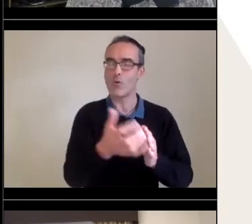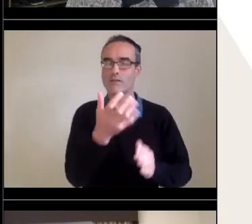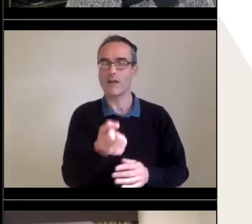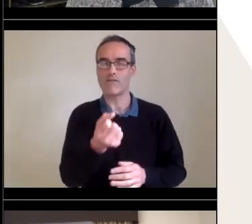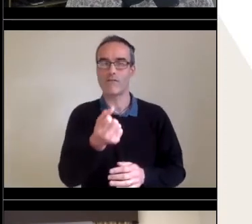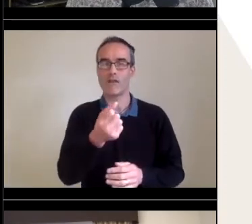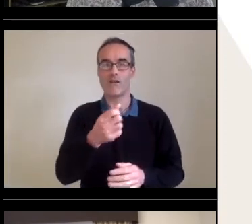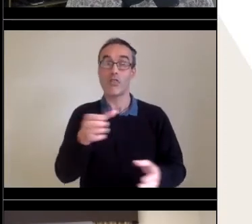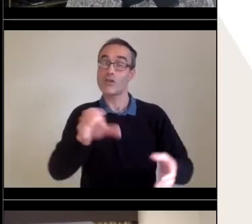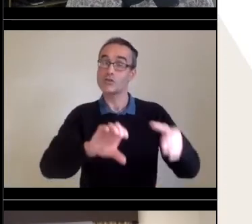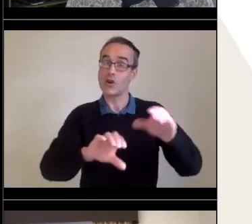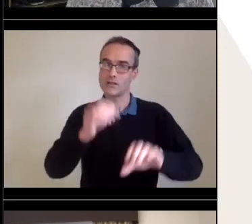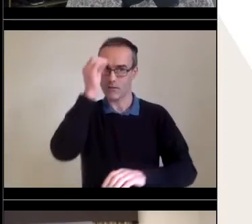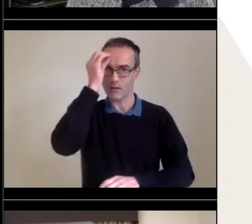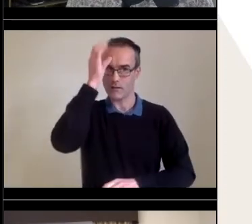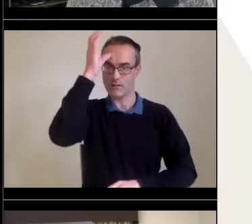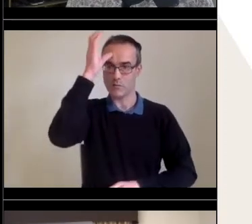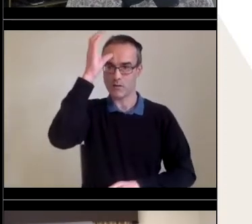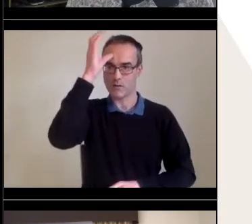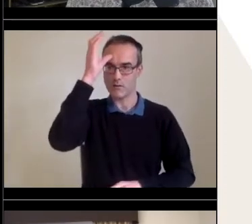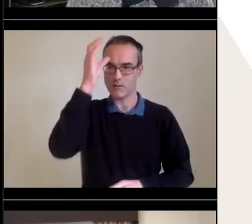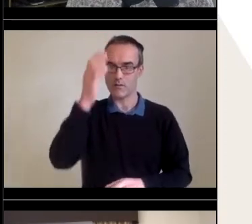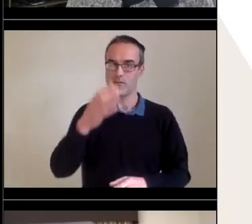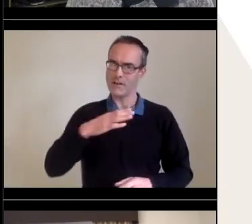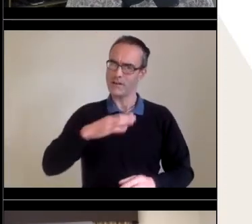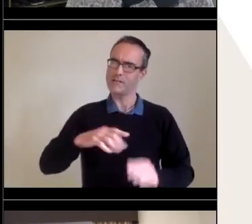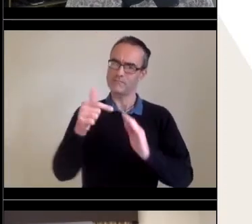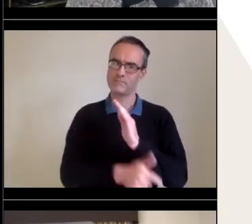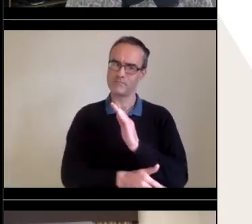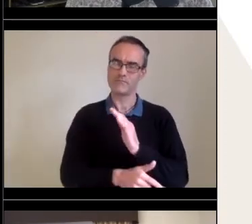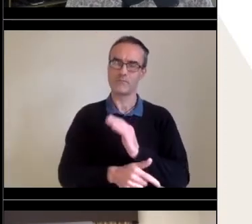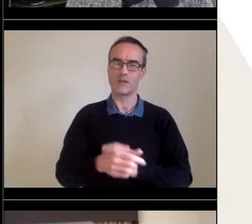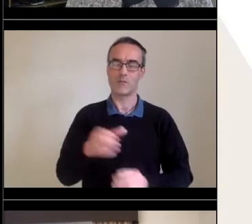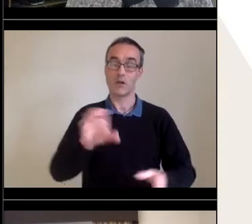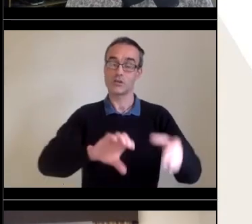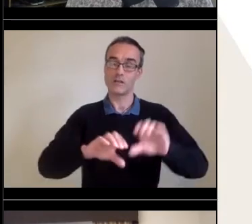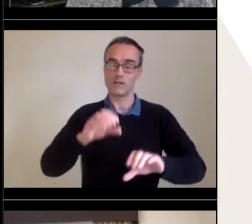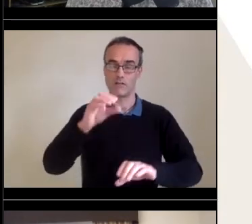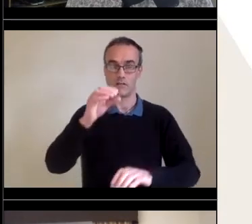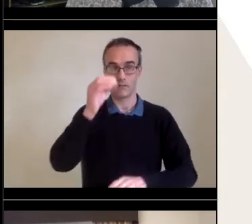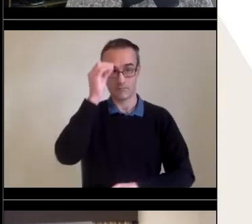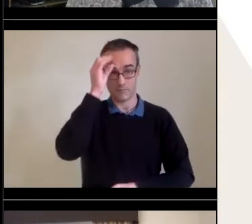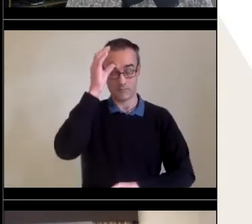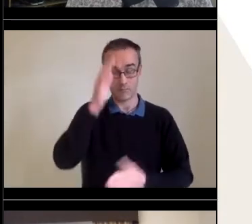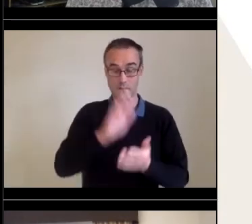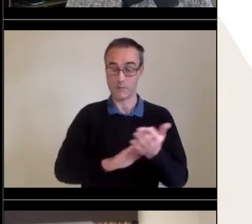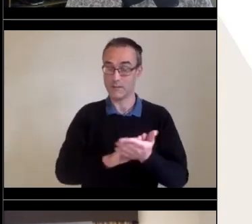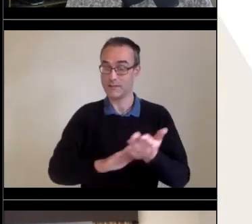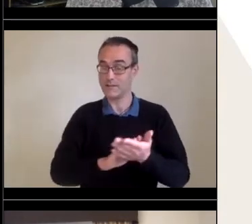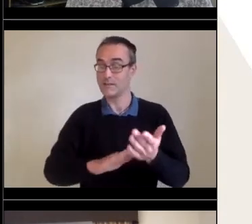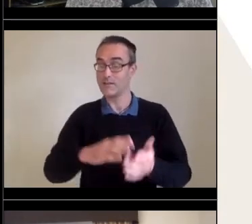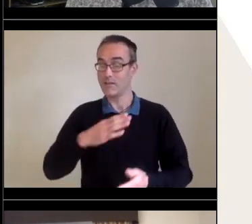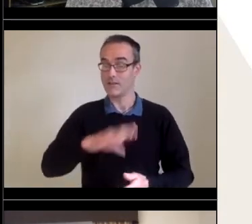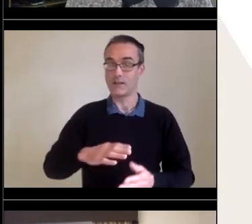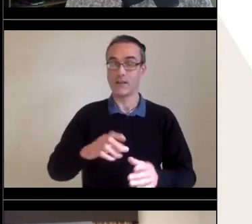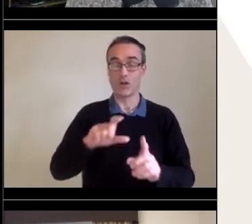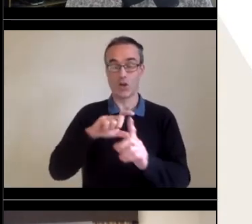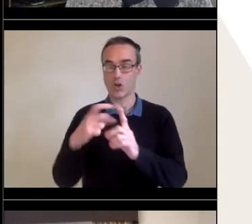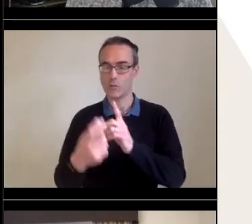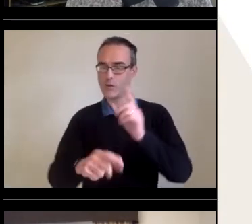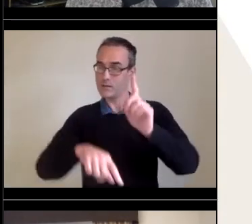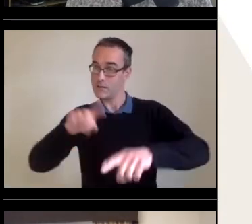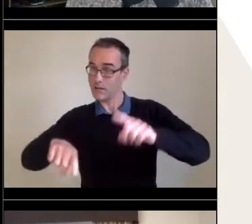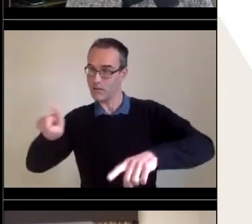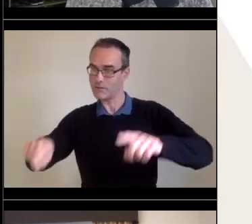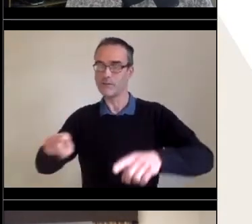that across the breadth and the depth that they need to. So they need to have the most diverse communities. They need to be able to connect with those diverse